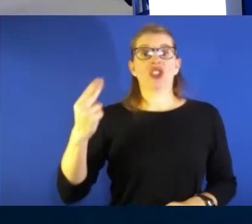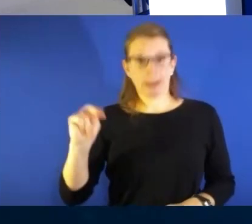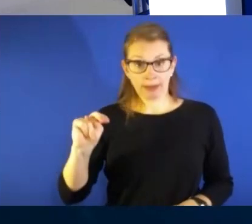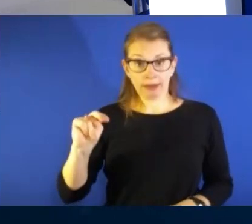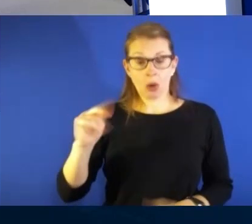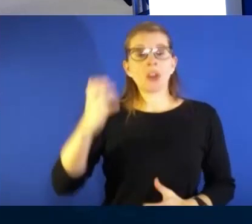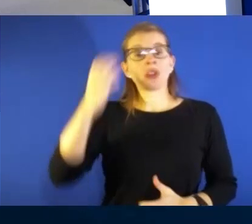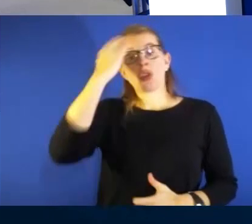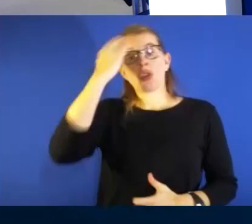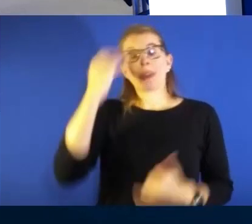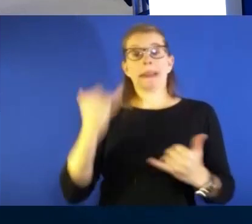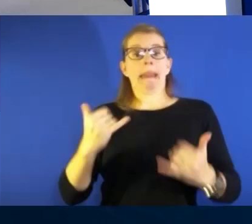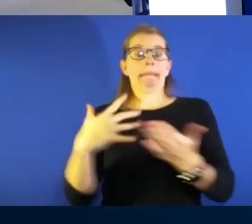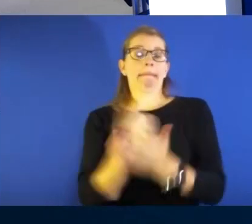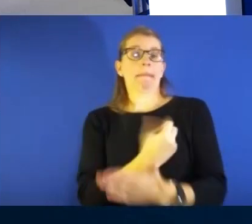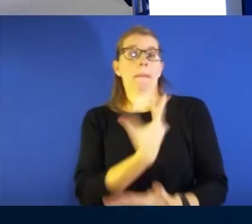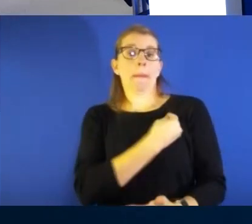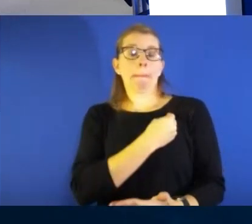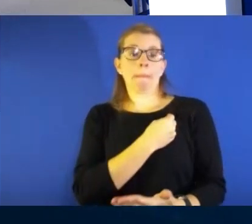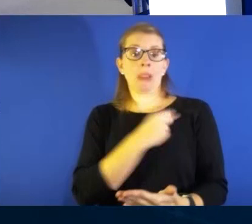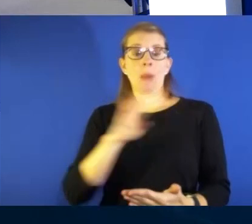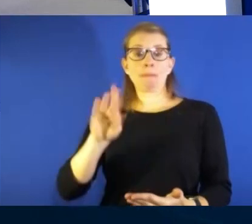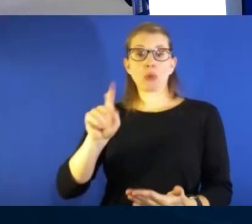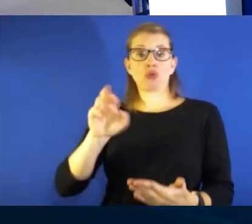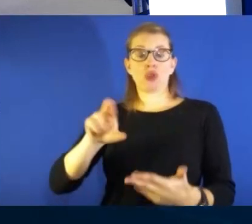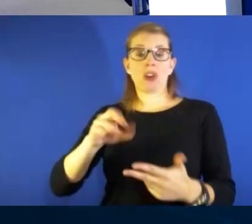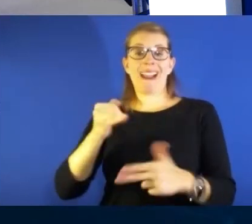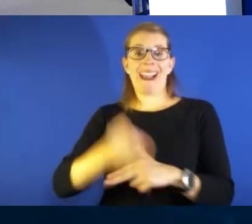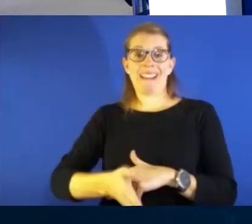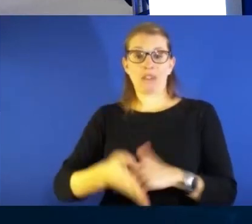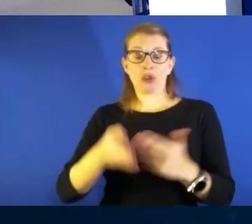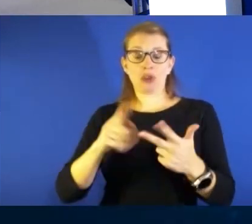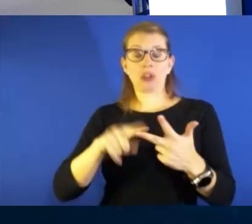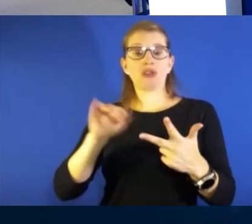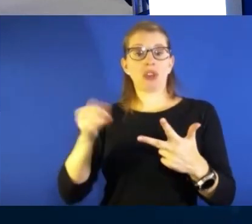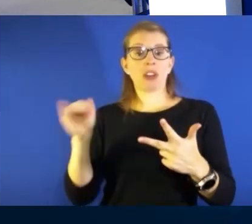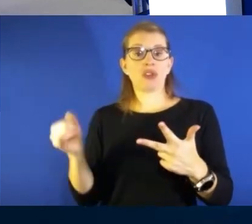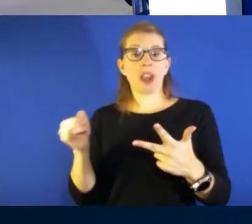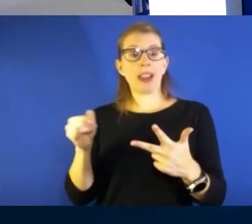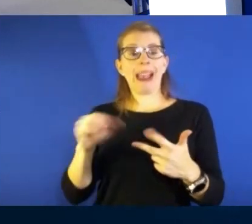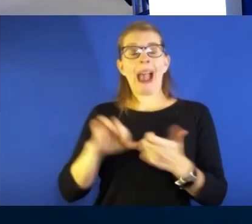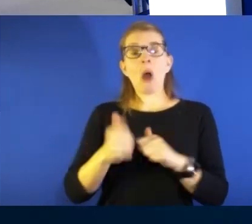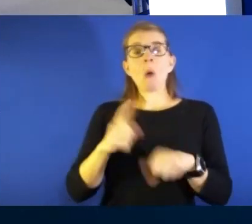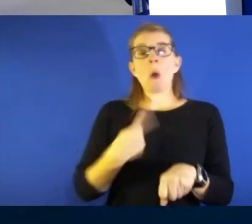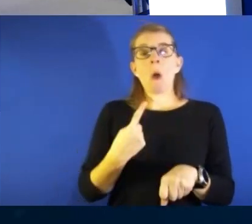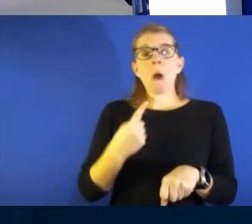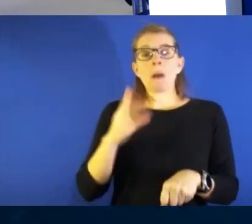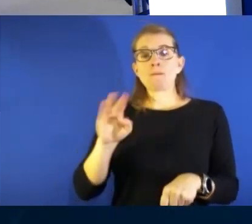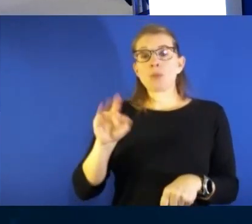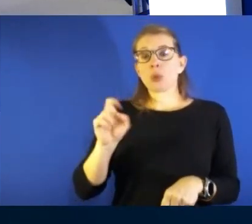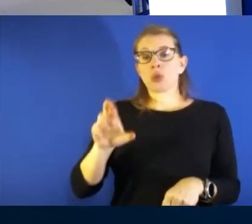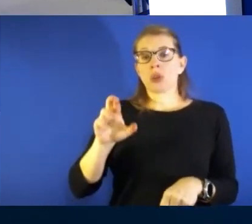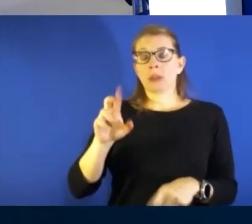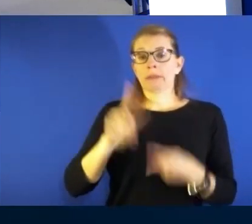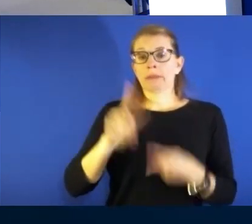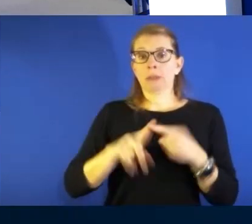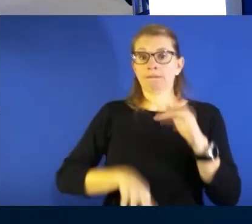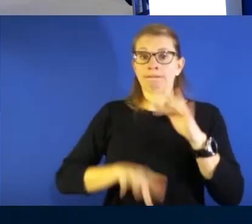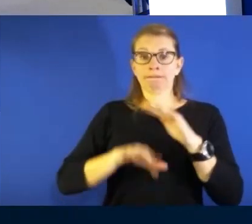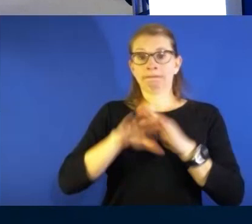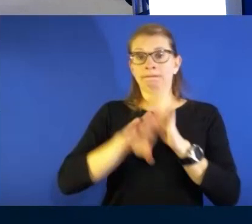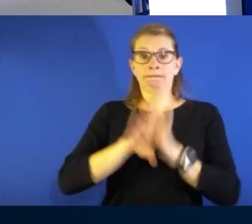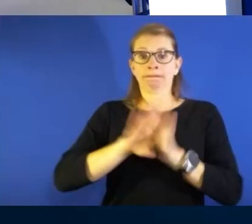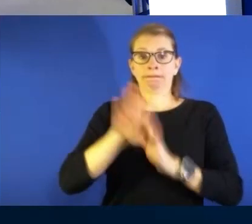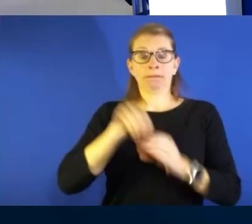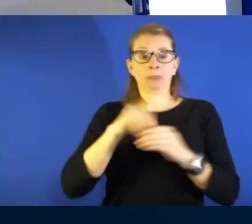after having the J&J, how long after does the booster take full effect? Be the same as what has been with